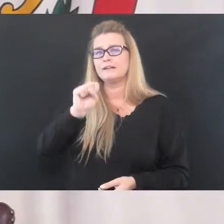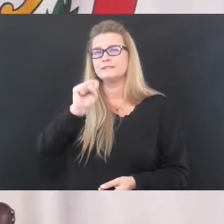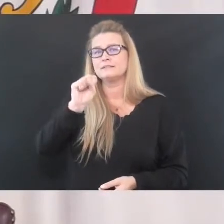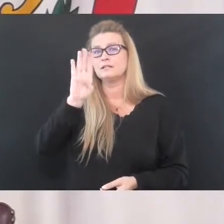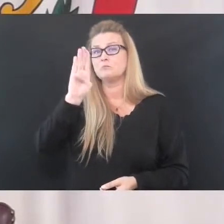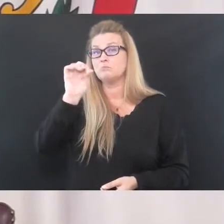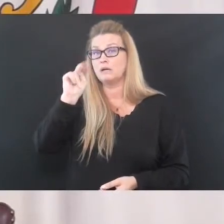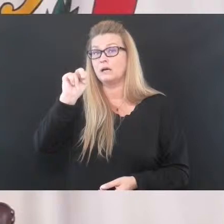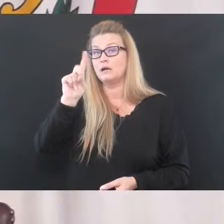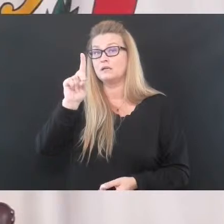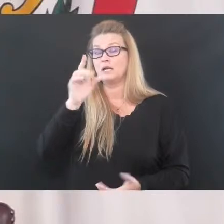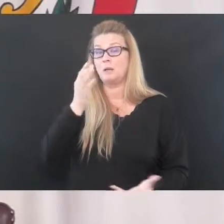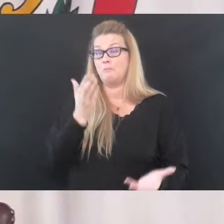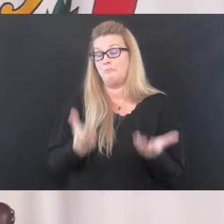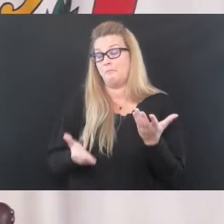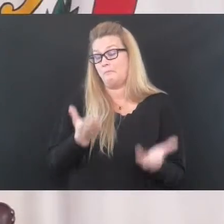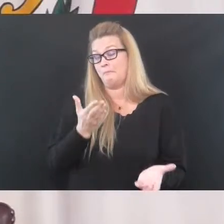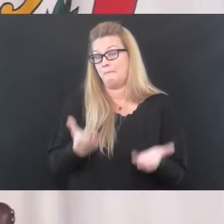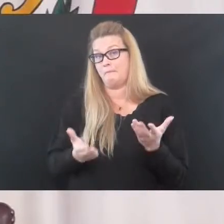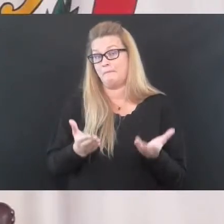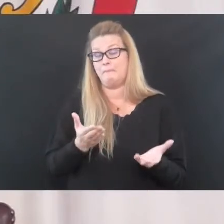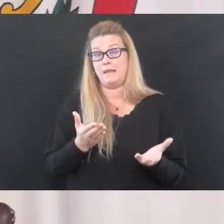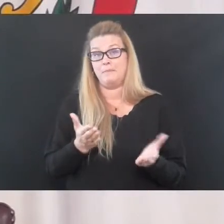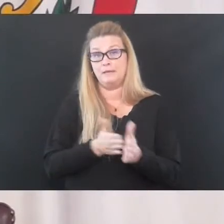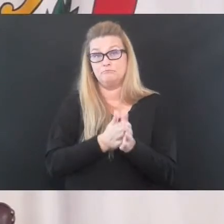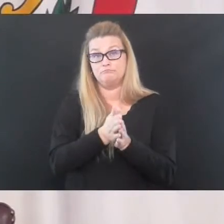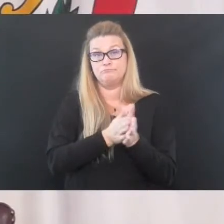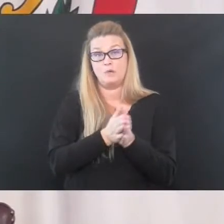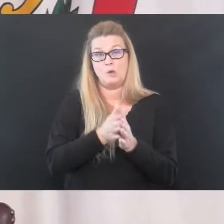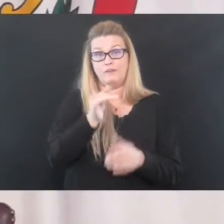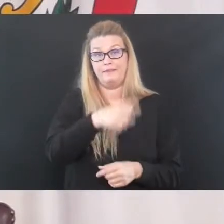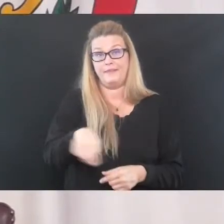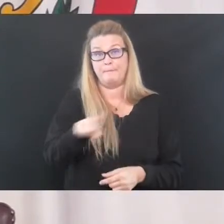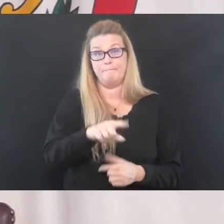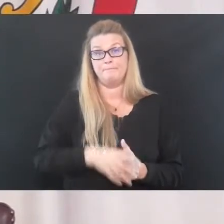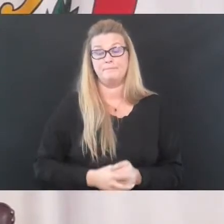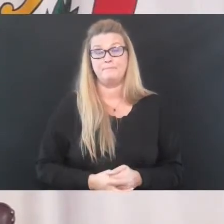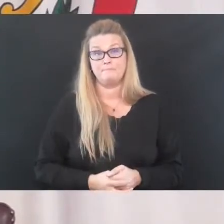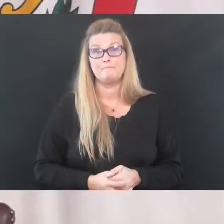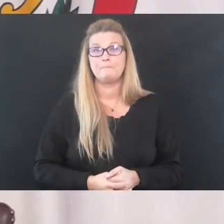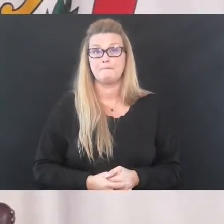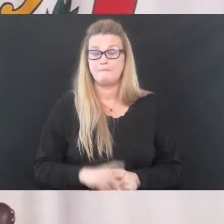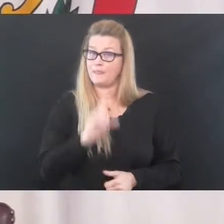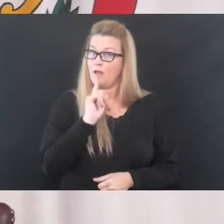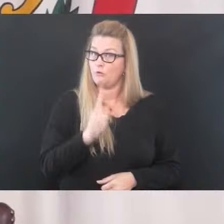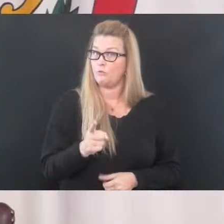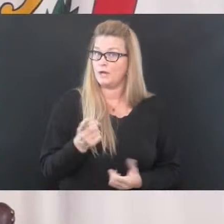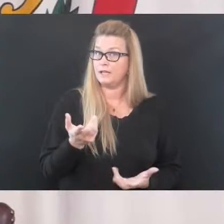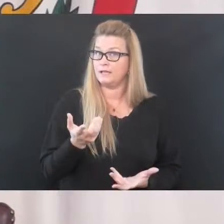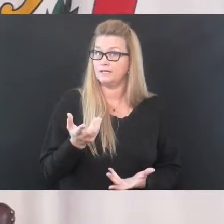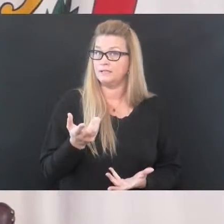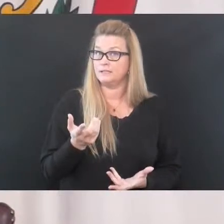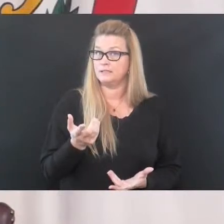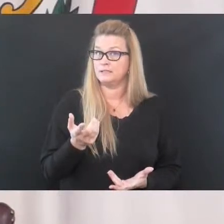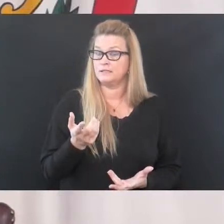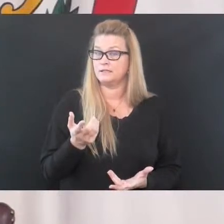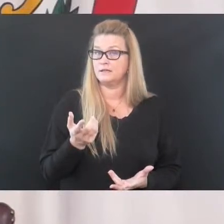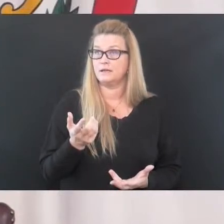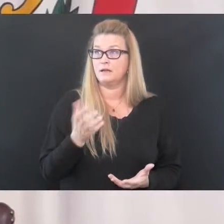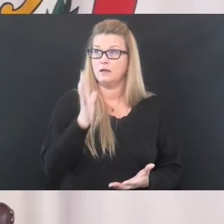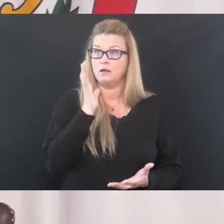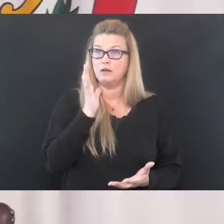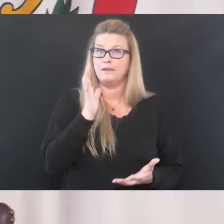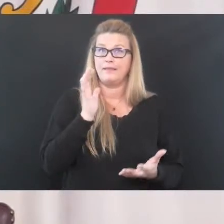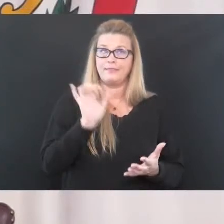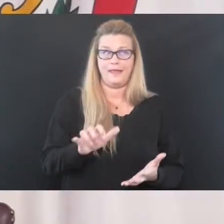it may just key a thought. And really and truly, that would be meaningful to